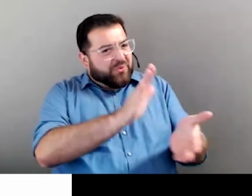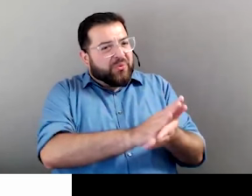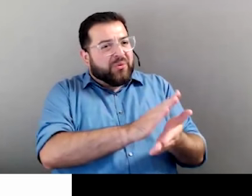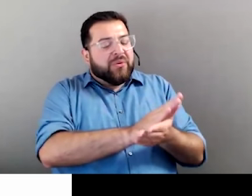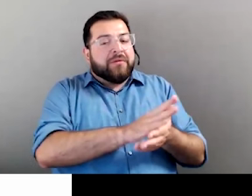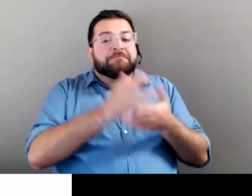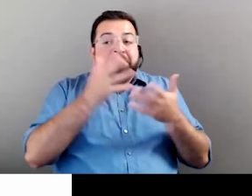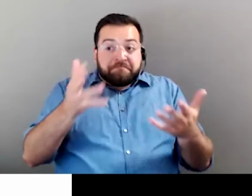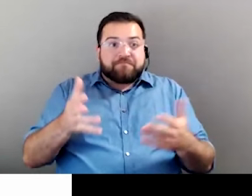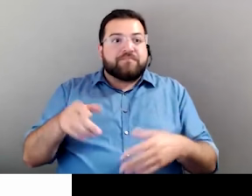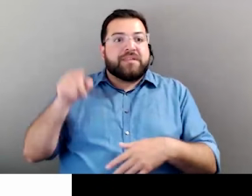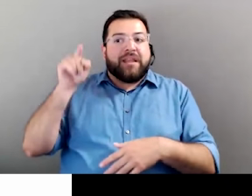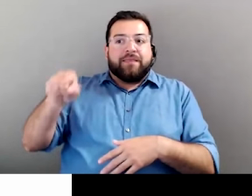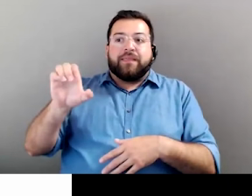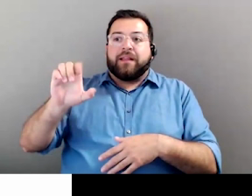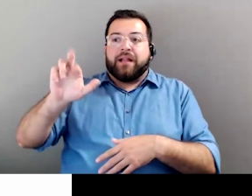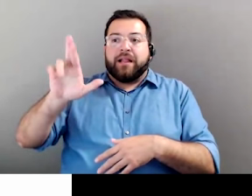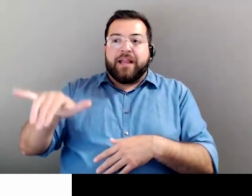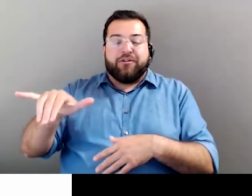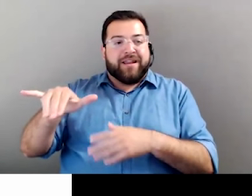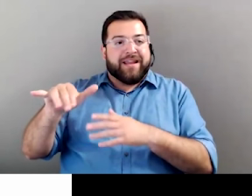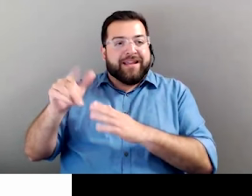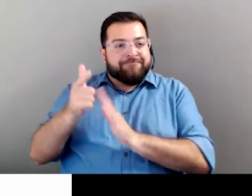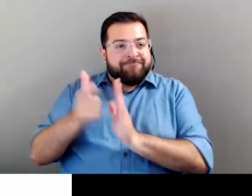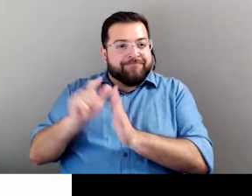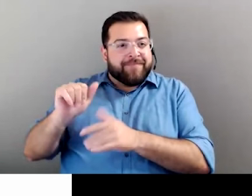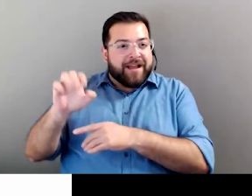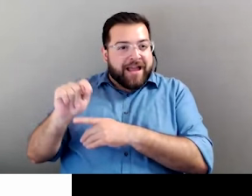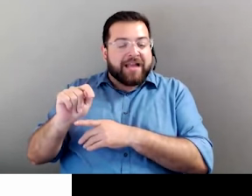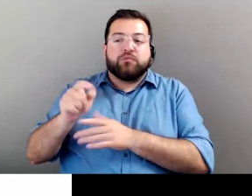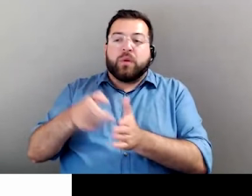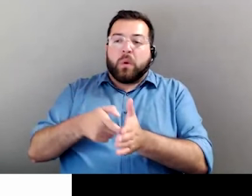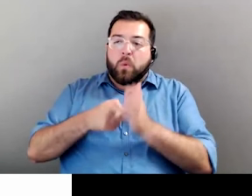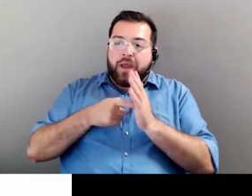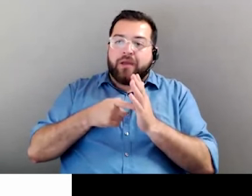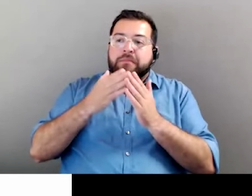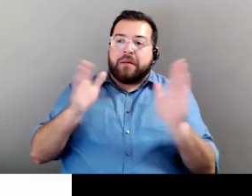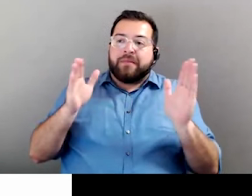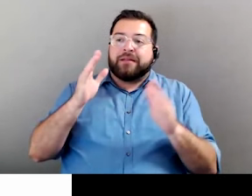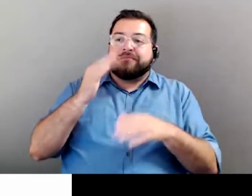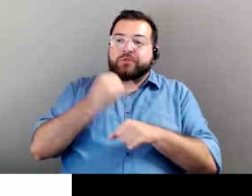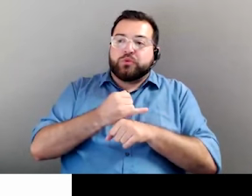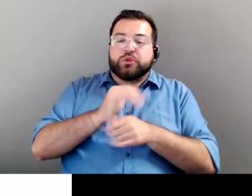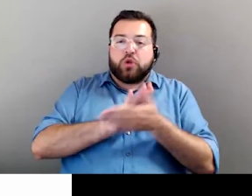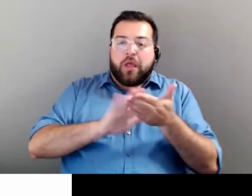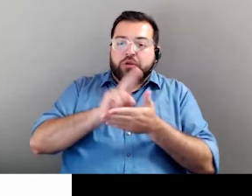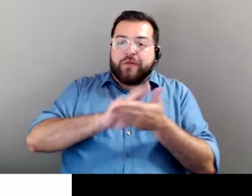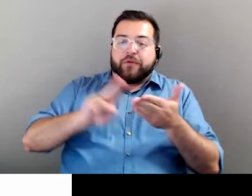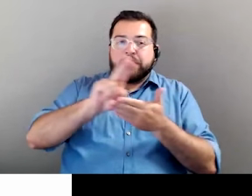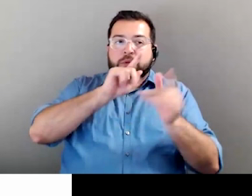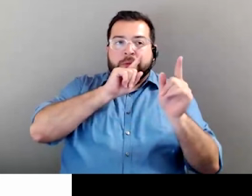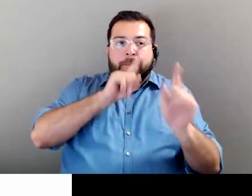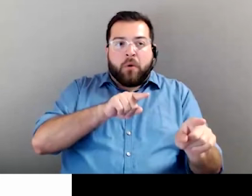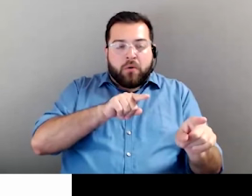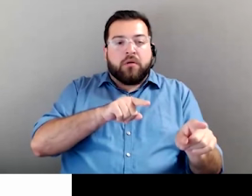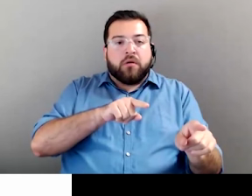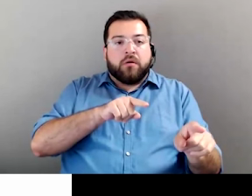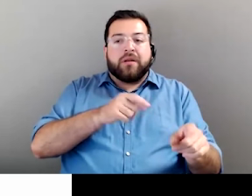universities and colleges to report, like have a public crime log and report